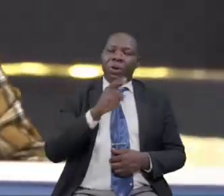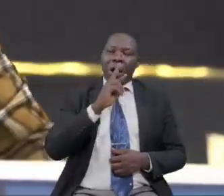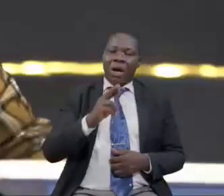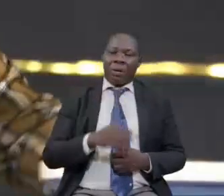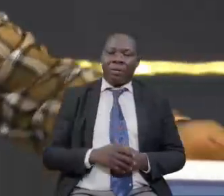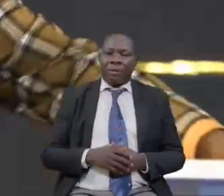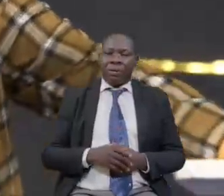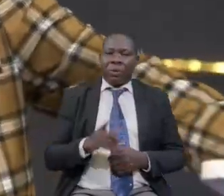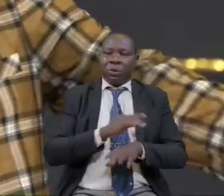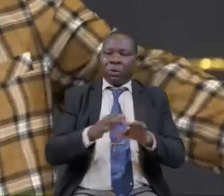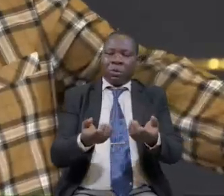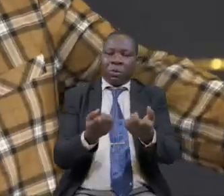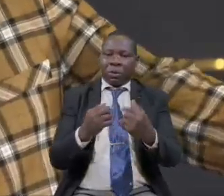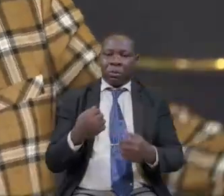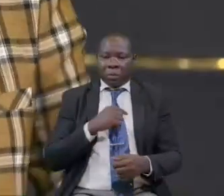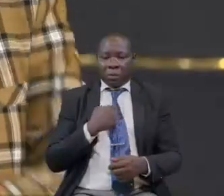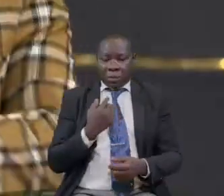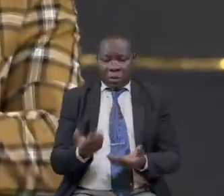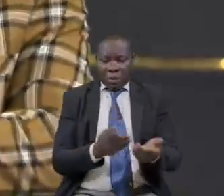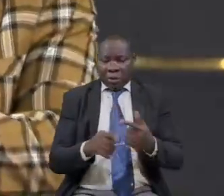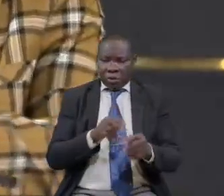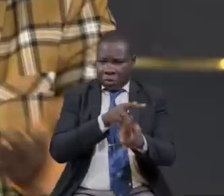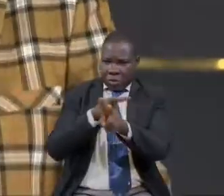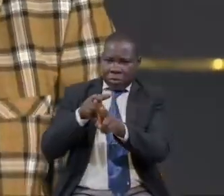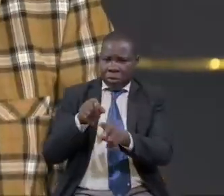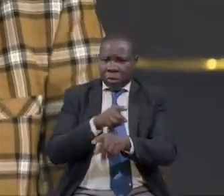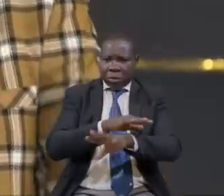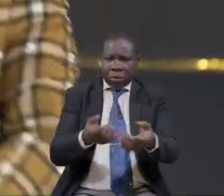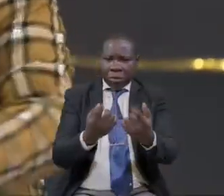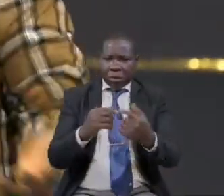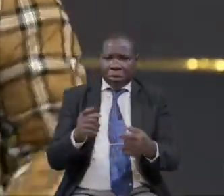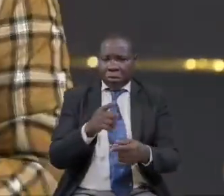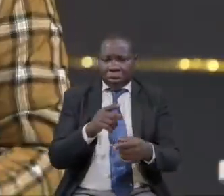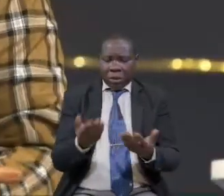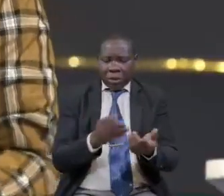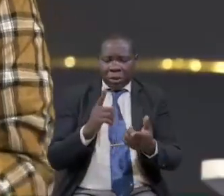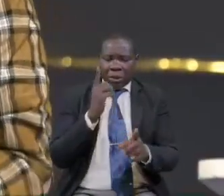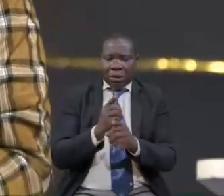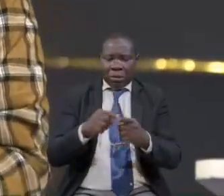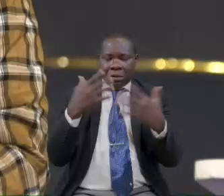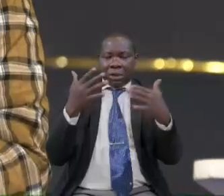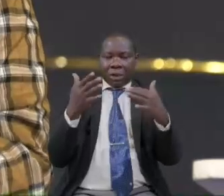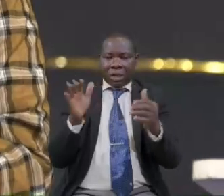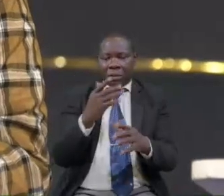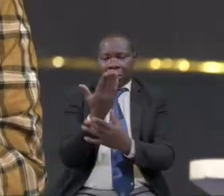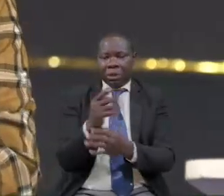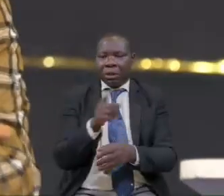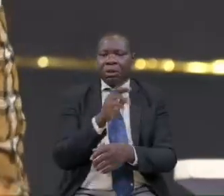be a spectator. You didn't come here just to clap your hand. You didn't come here just to fulfill